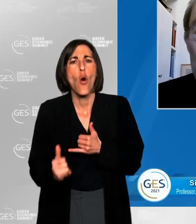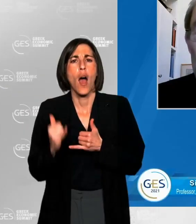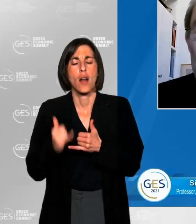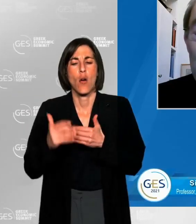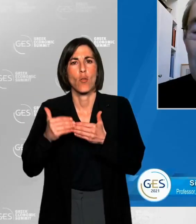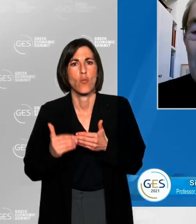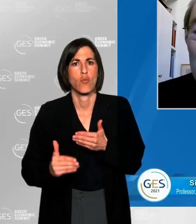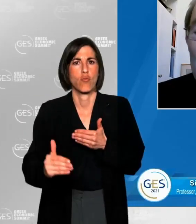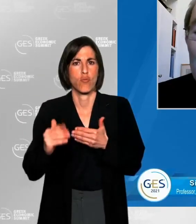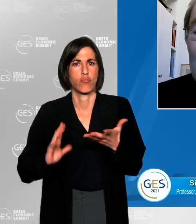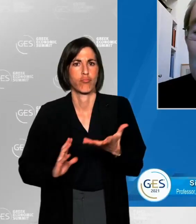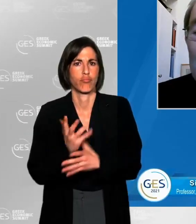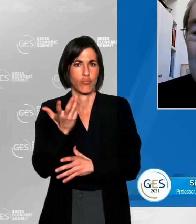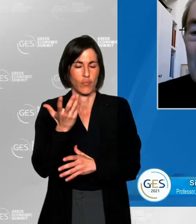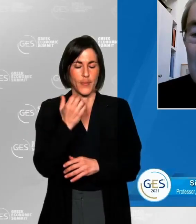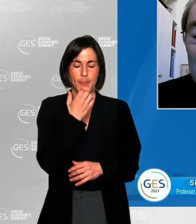industrial revolution.